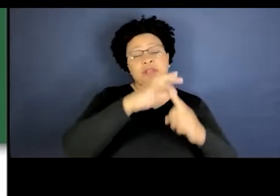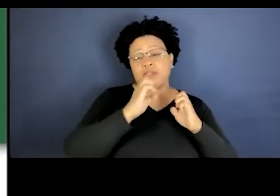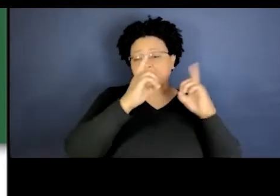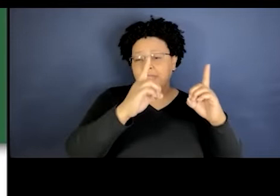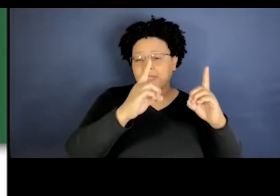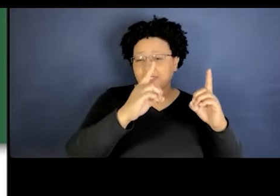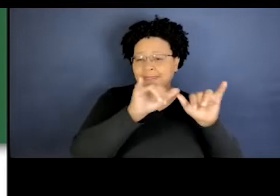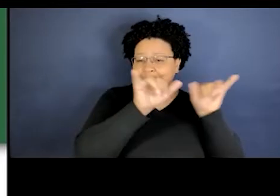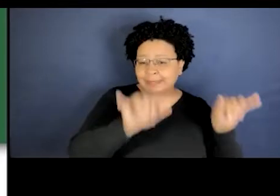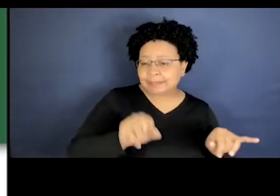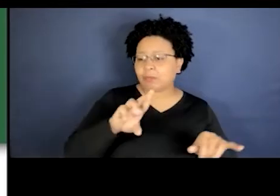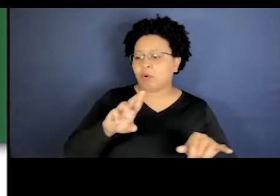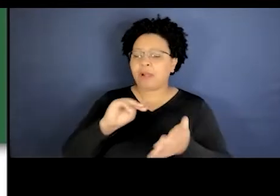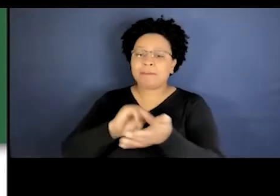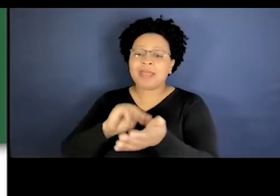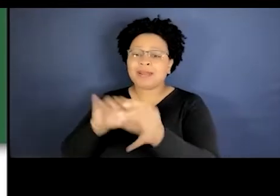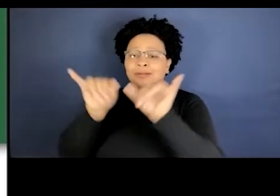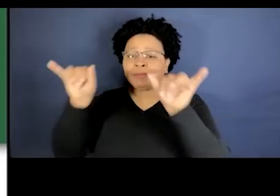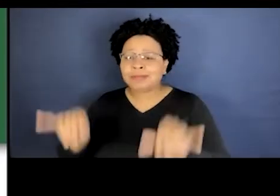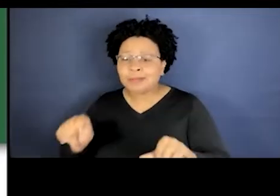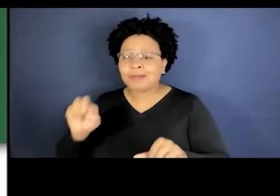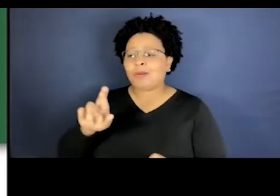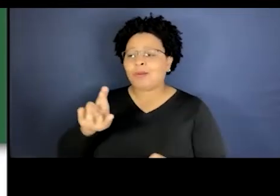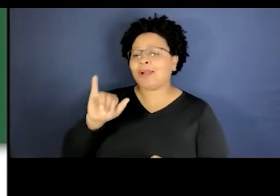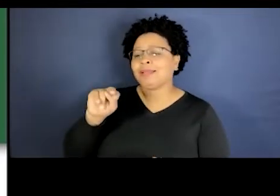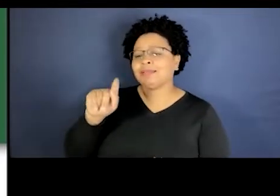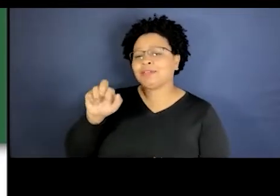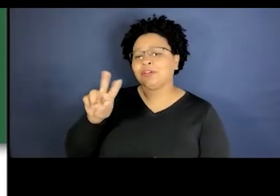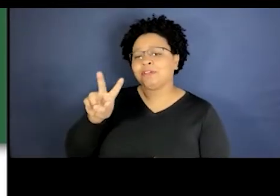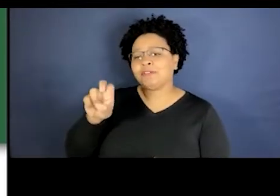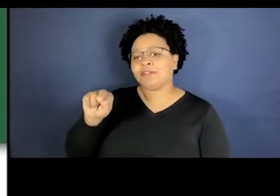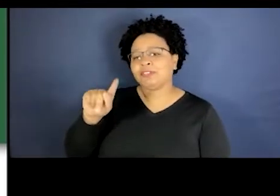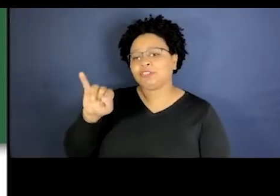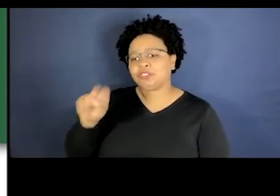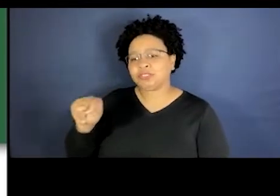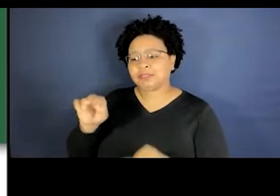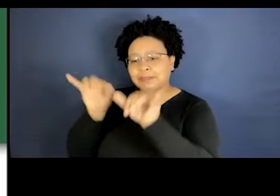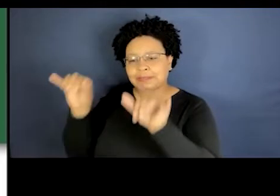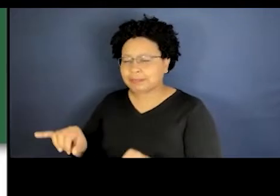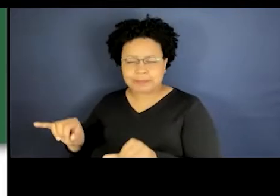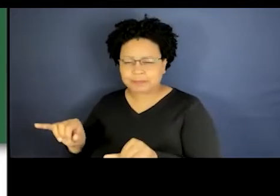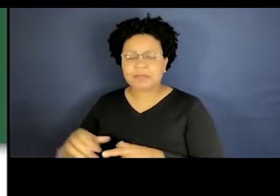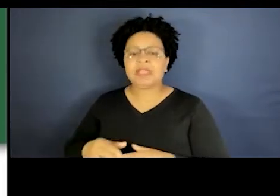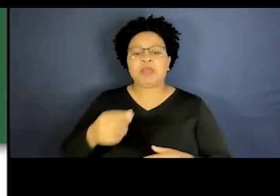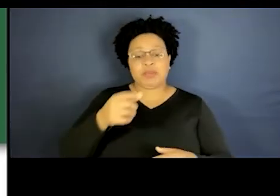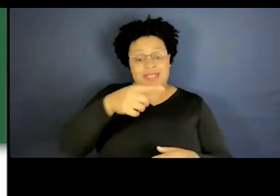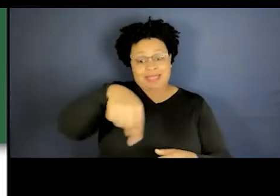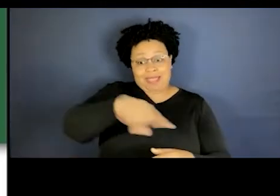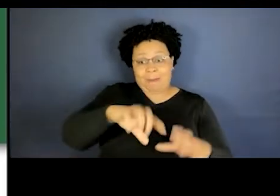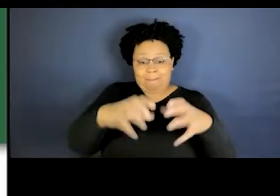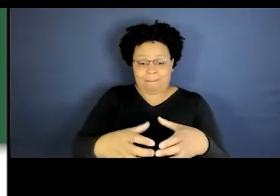the medical system or intervention system. It was, them being able to stand up